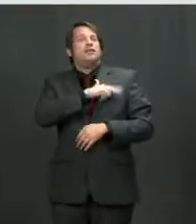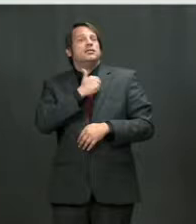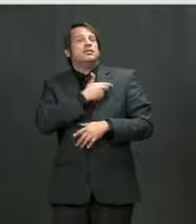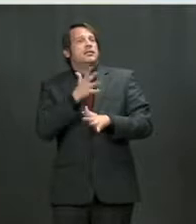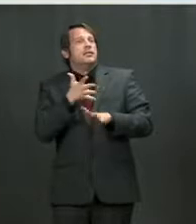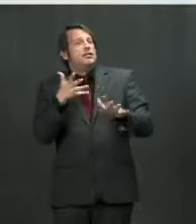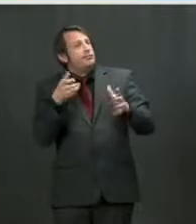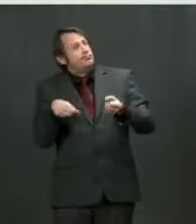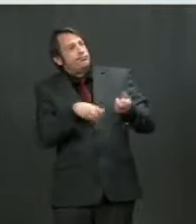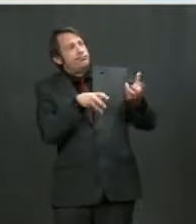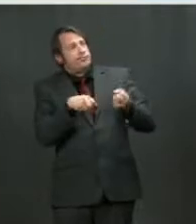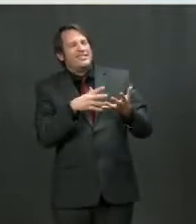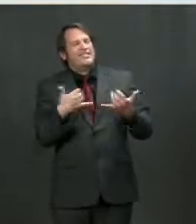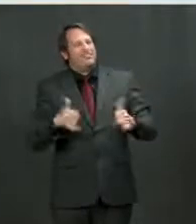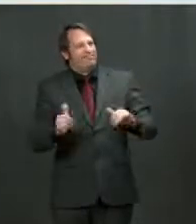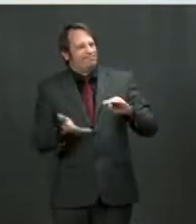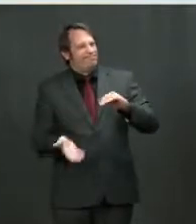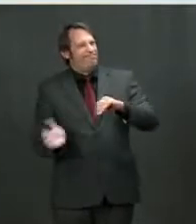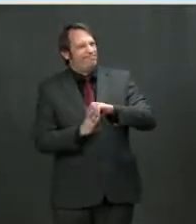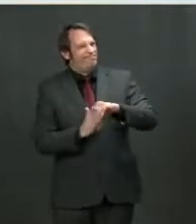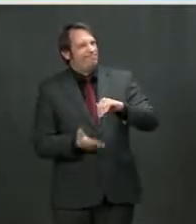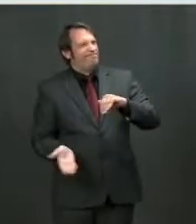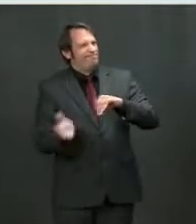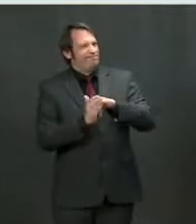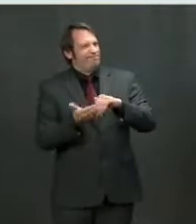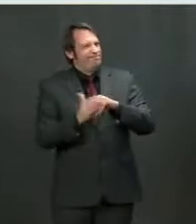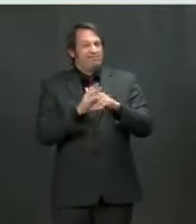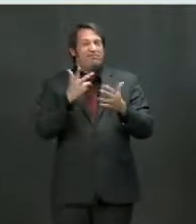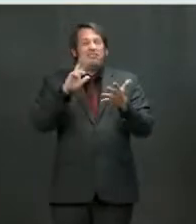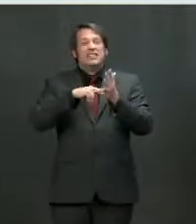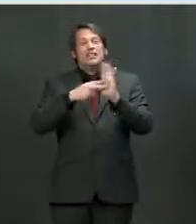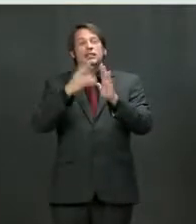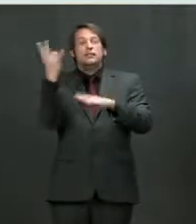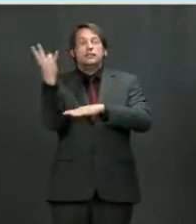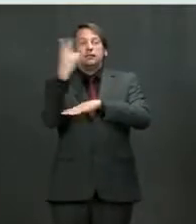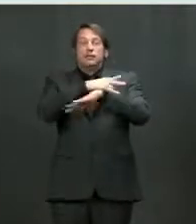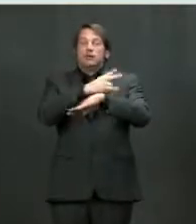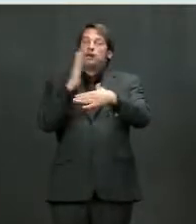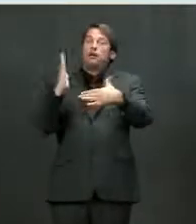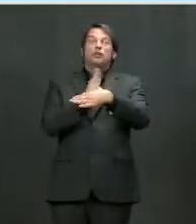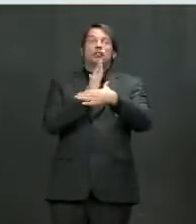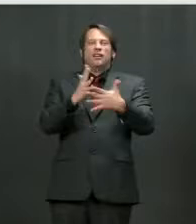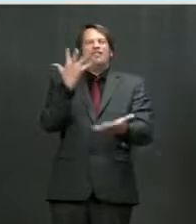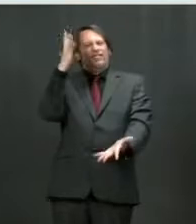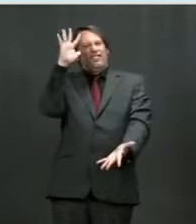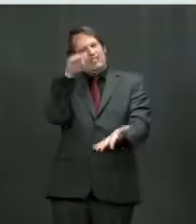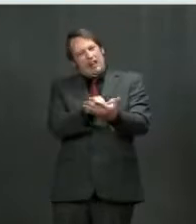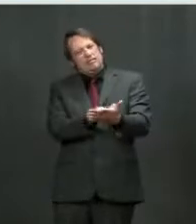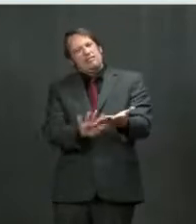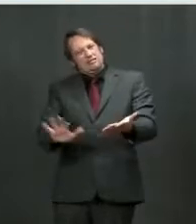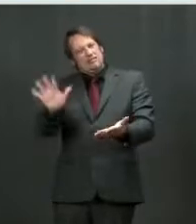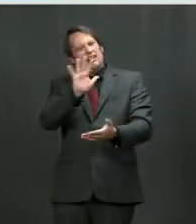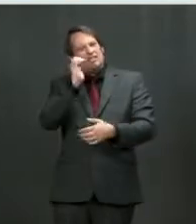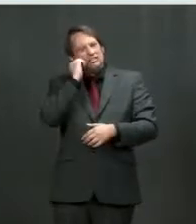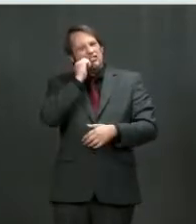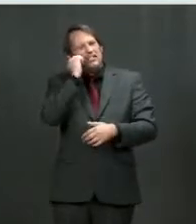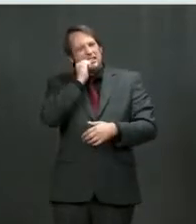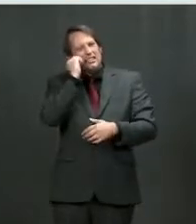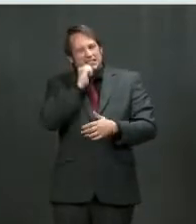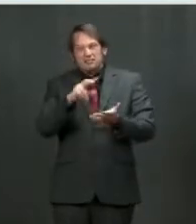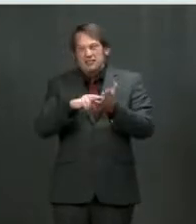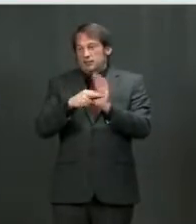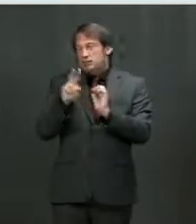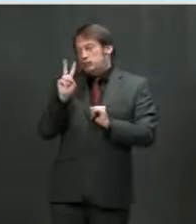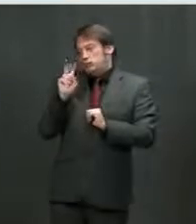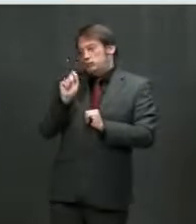increase. The most recent 7-day average, about 5,000 admissions per day, is up about 2.7% from the prior 7-day